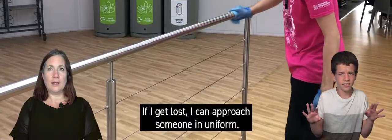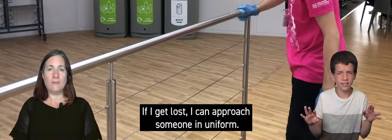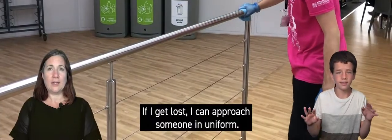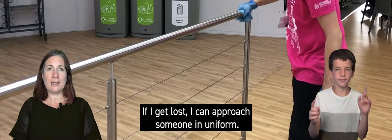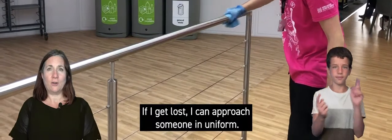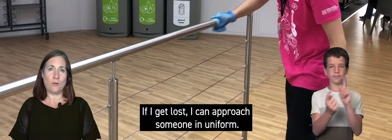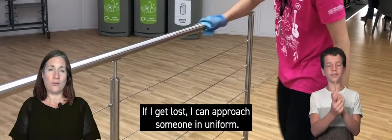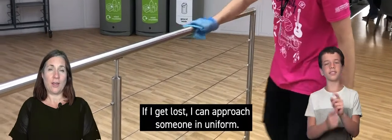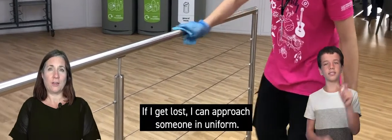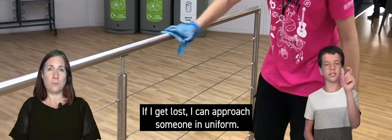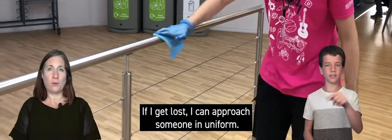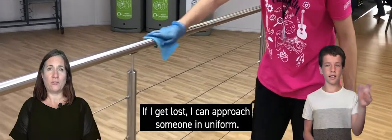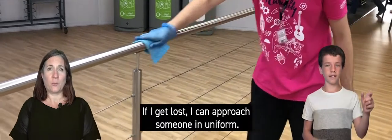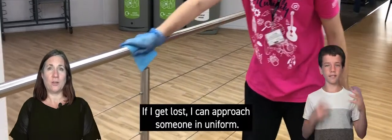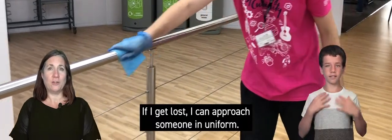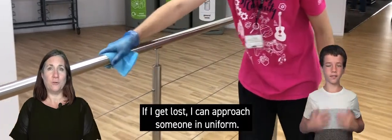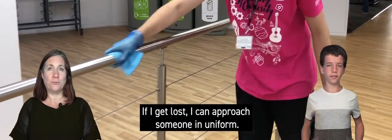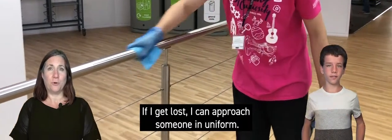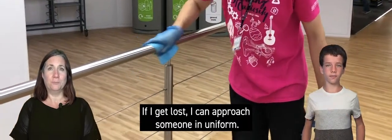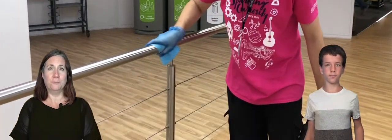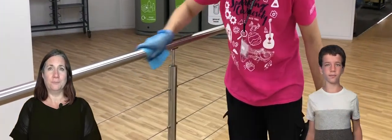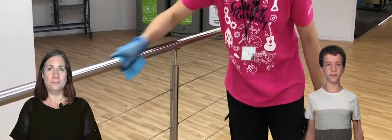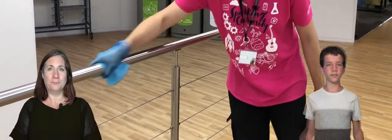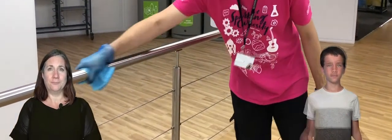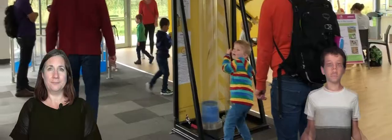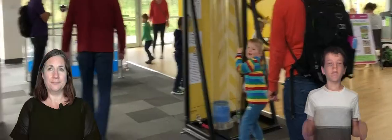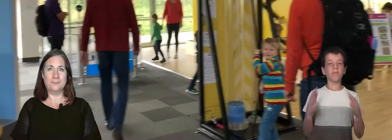If I get lost I can approach someone in uniform.